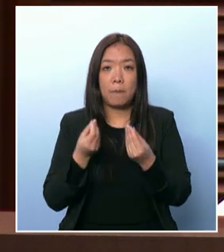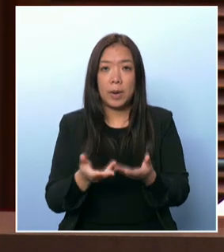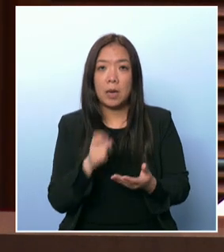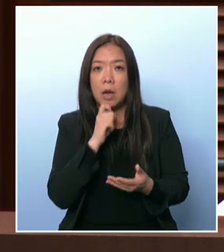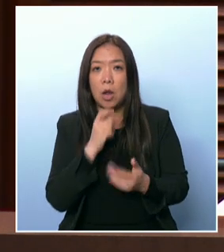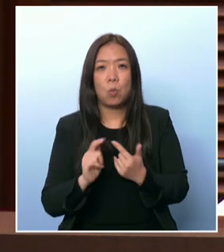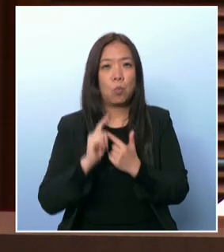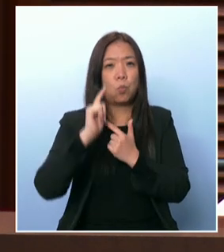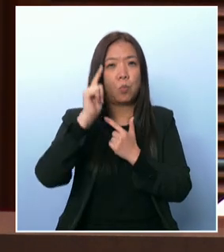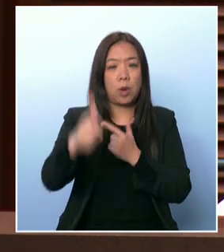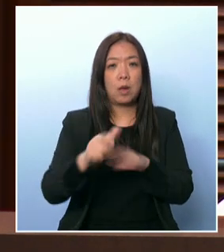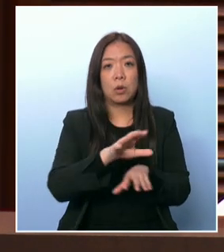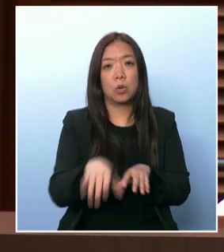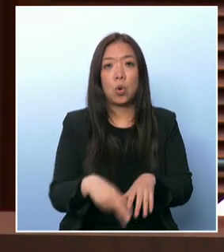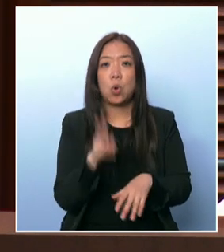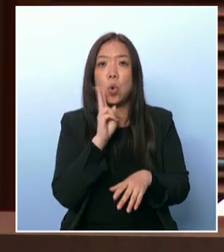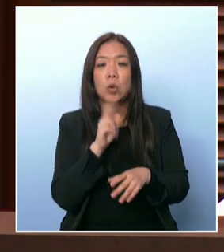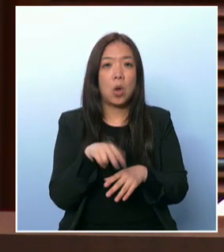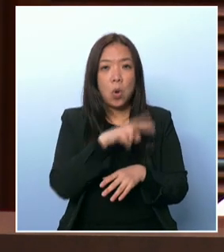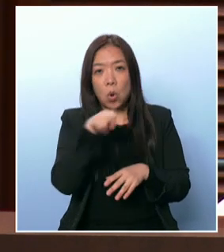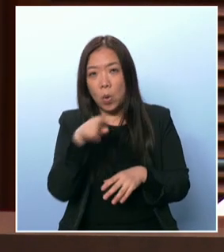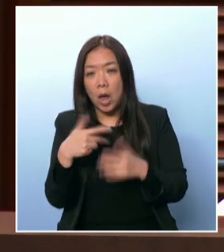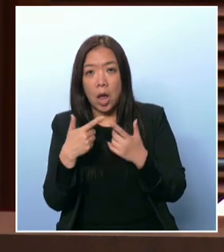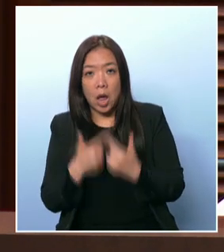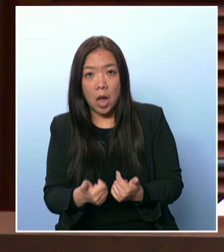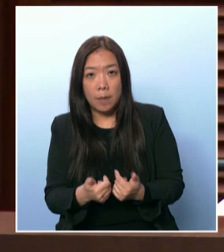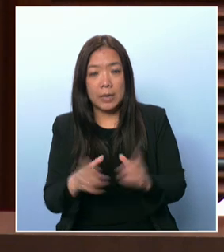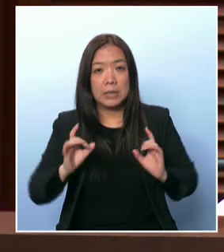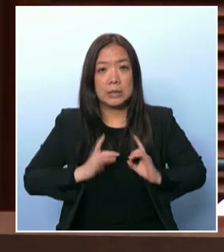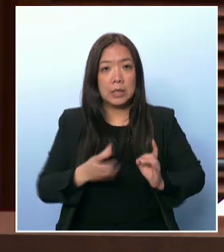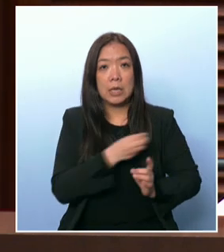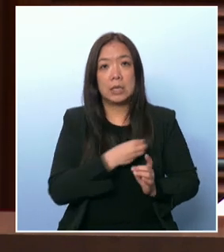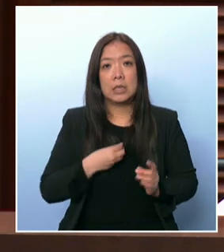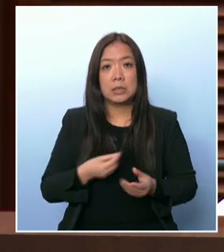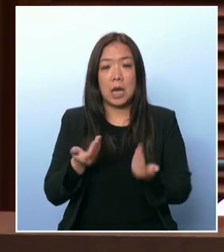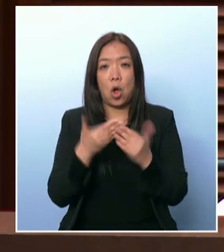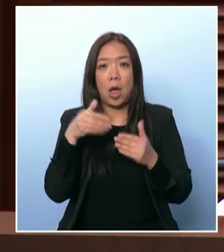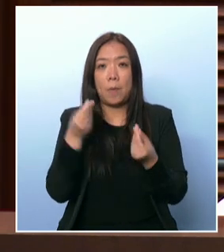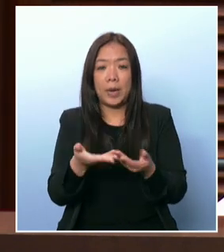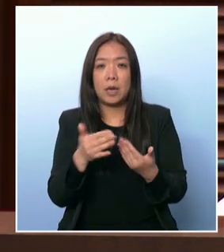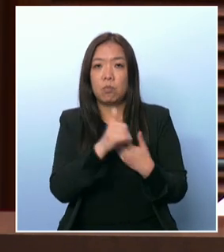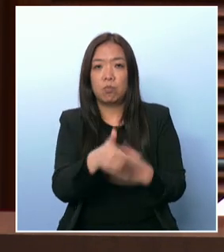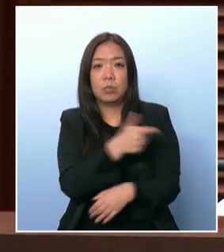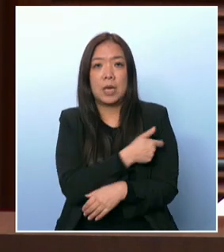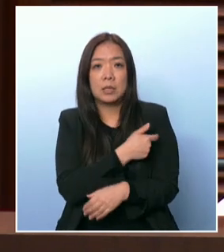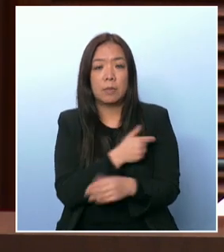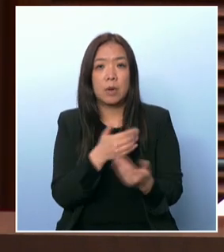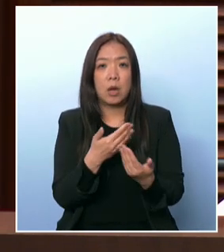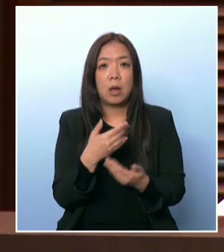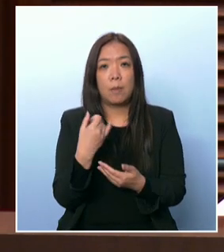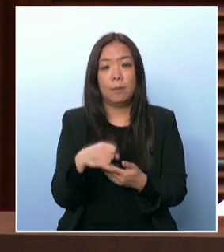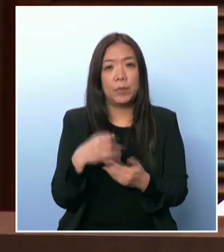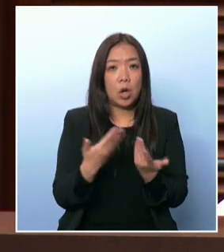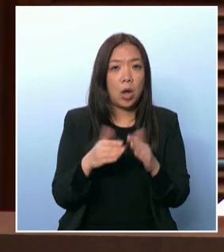Inoculation Team Sub-Office and Students Health Service Centers would provide mop-up vaccination. For those schools in remote areas or schools